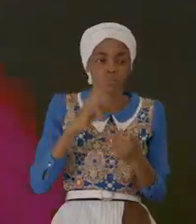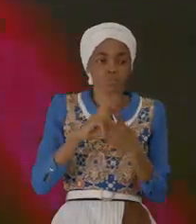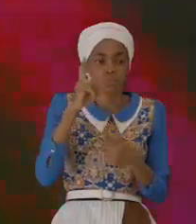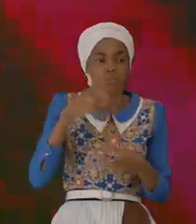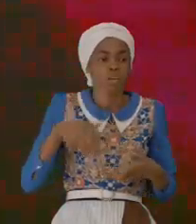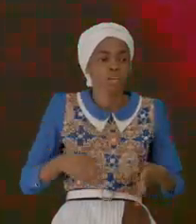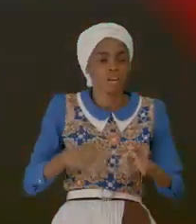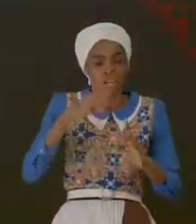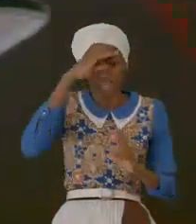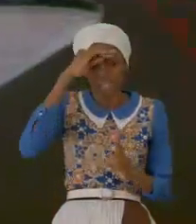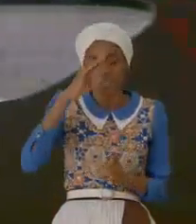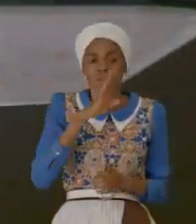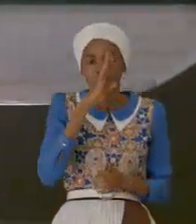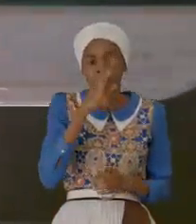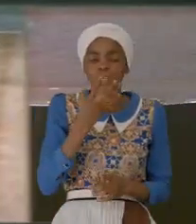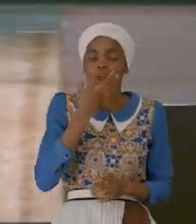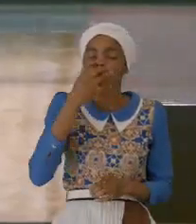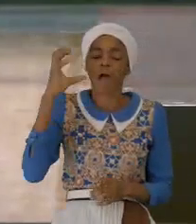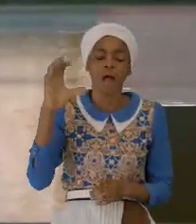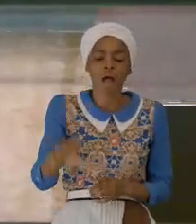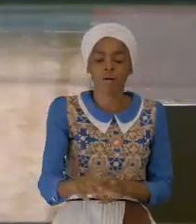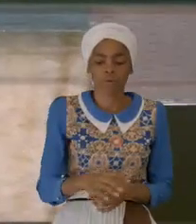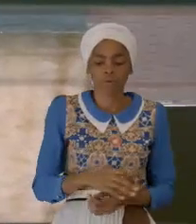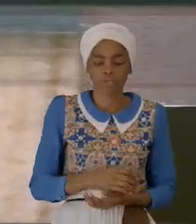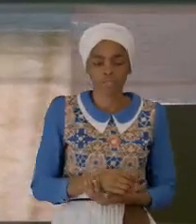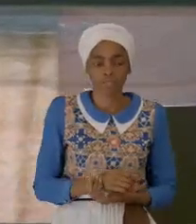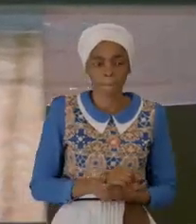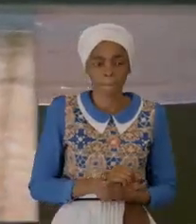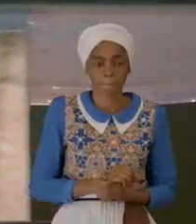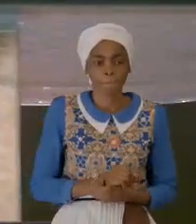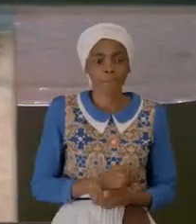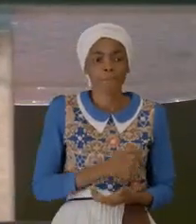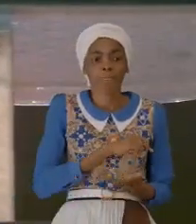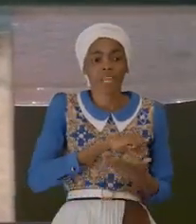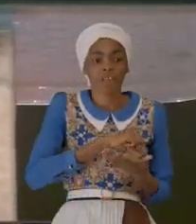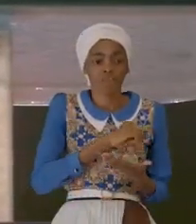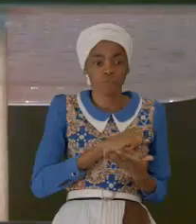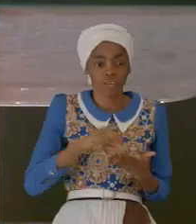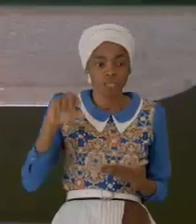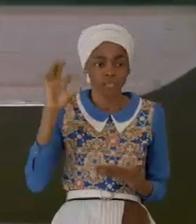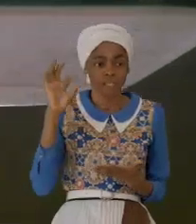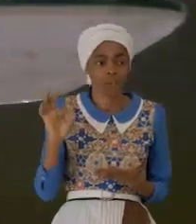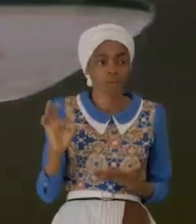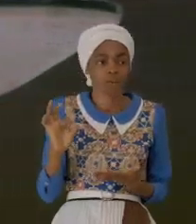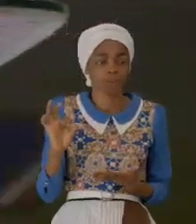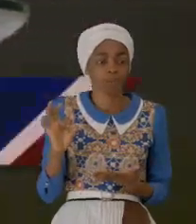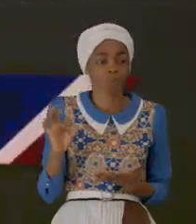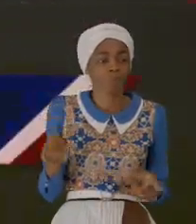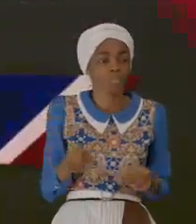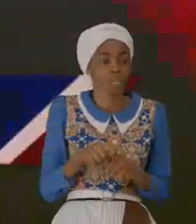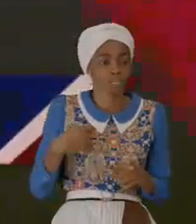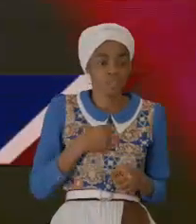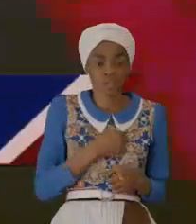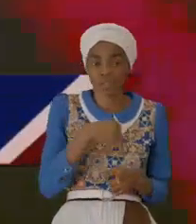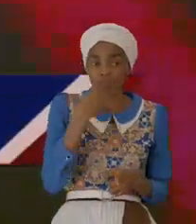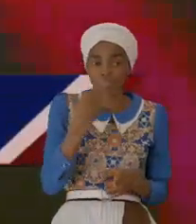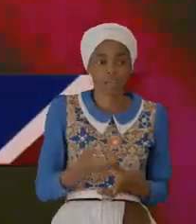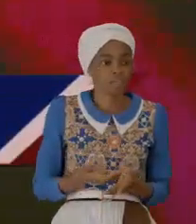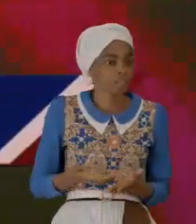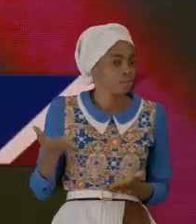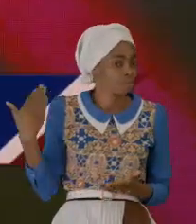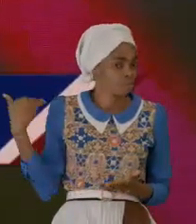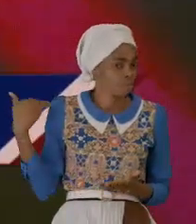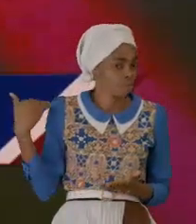let him be accursed. In verse 9, as we said